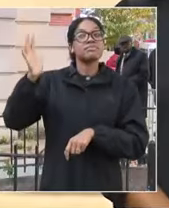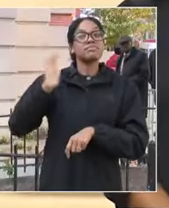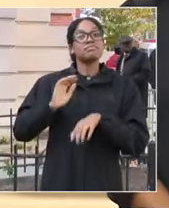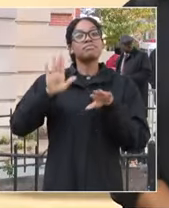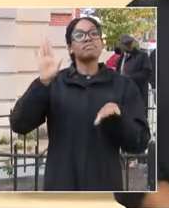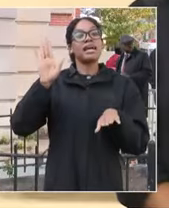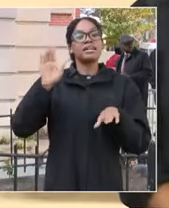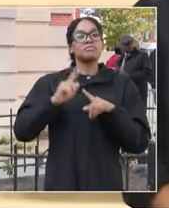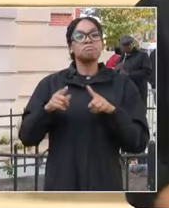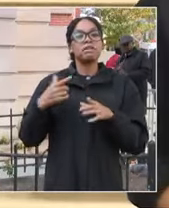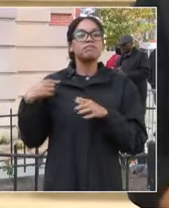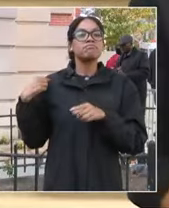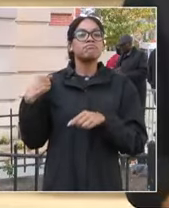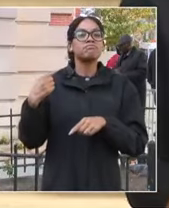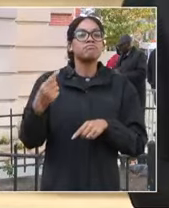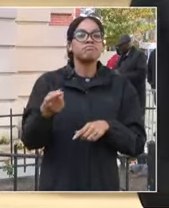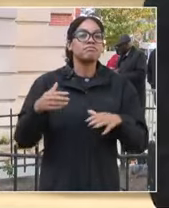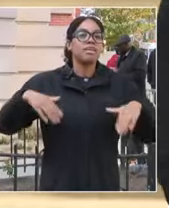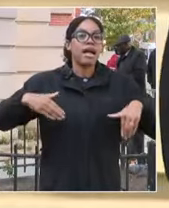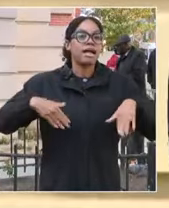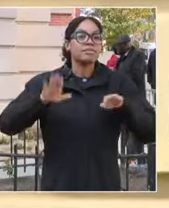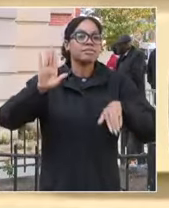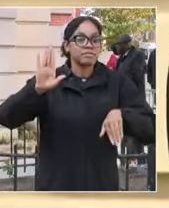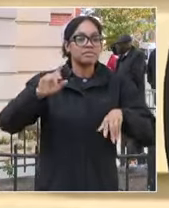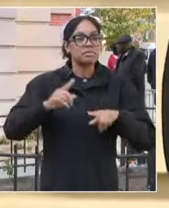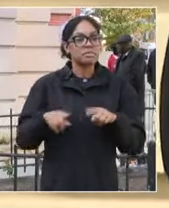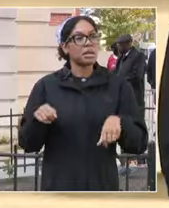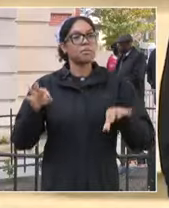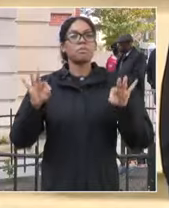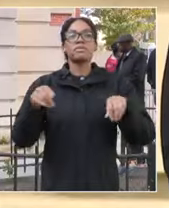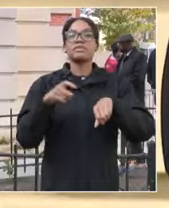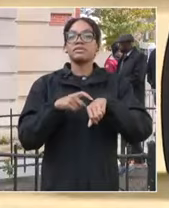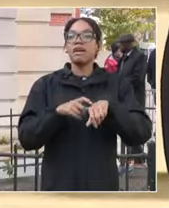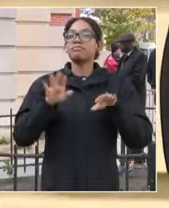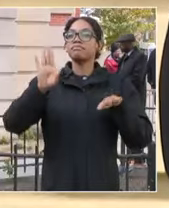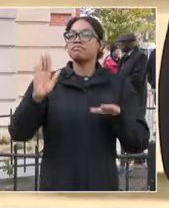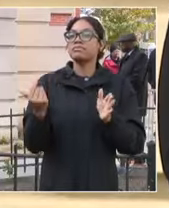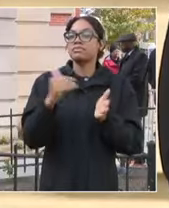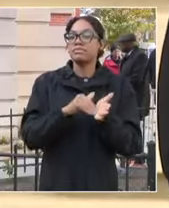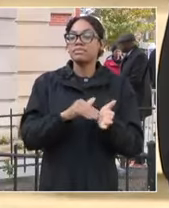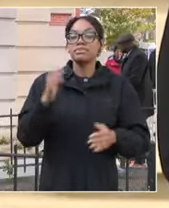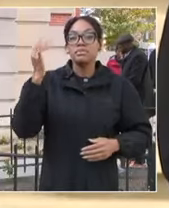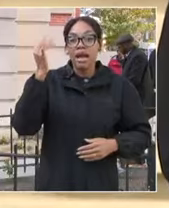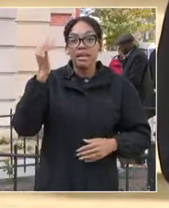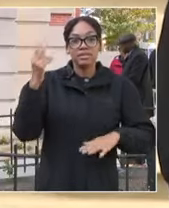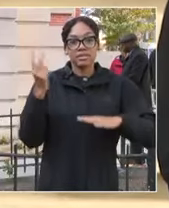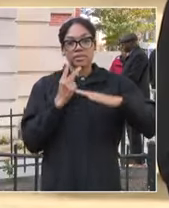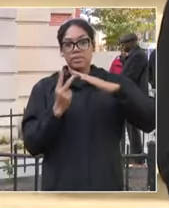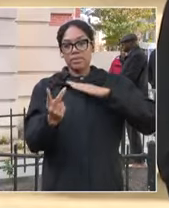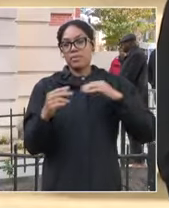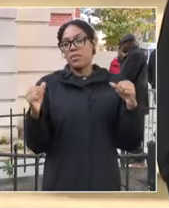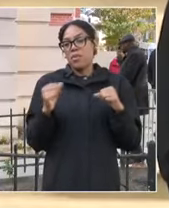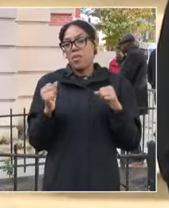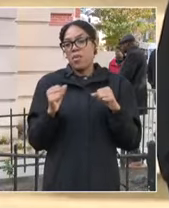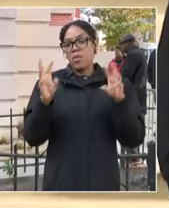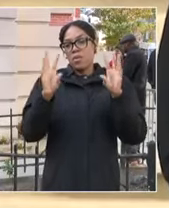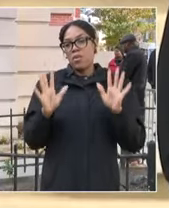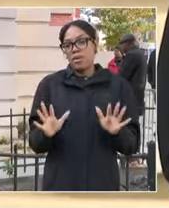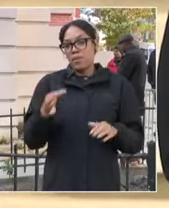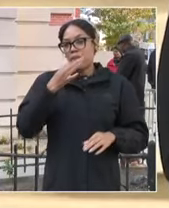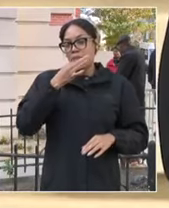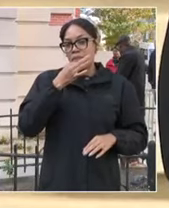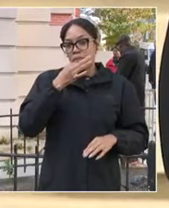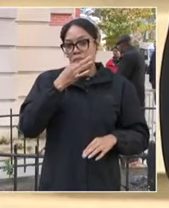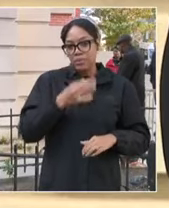this is a good time to bring it back because we're looking at some potentially frigid weather headed our